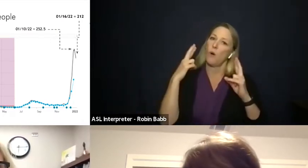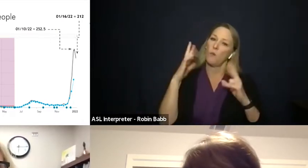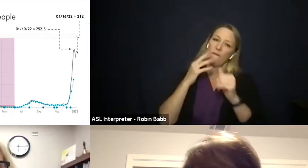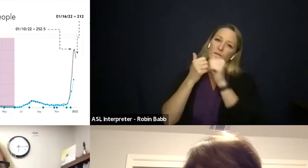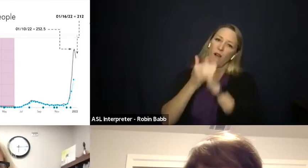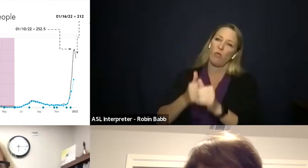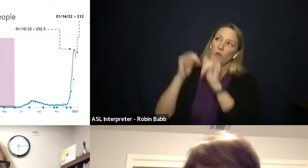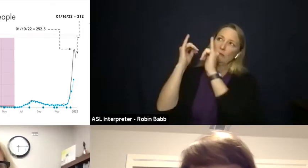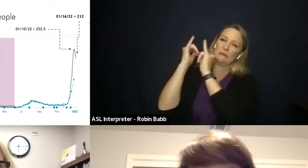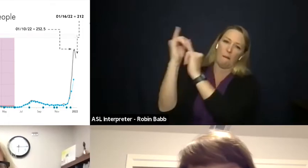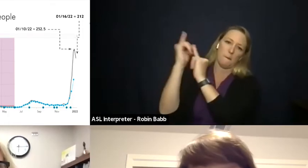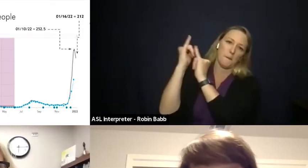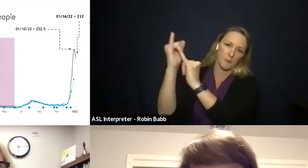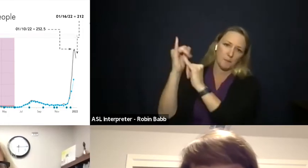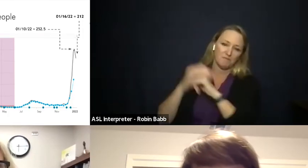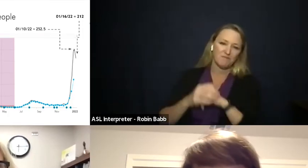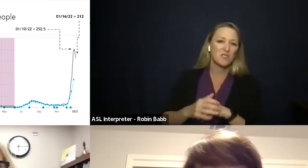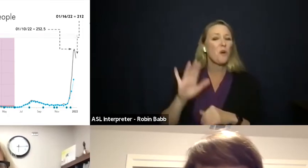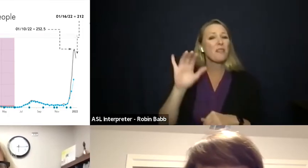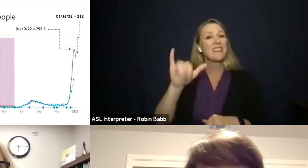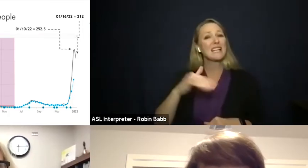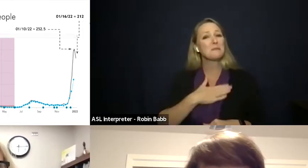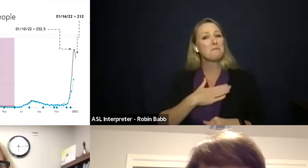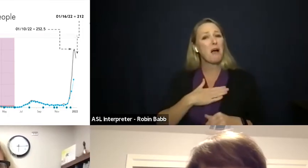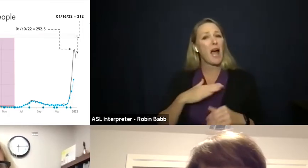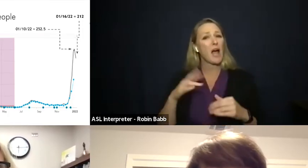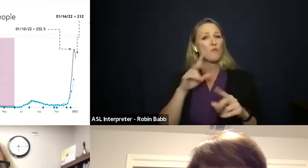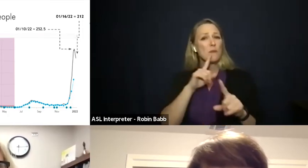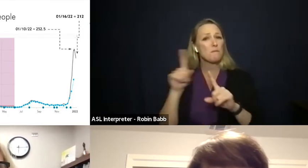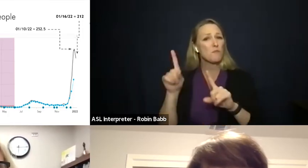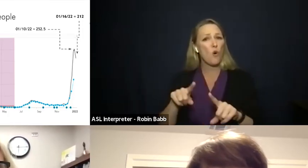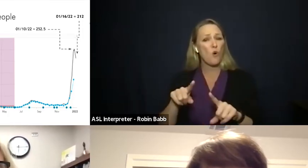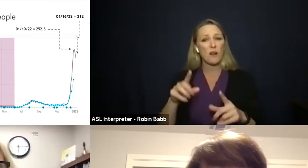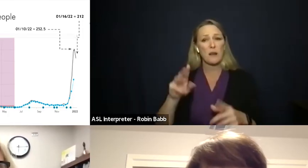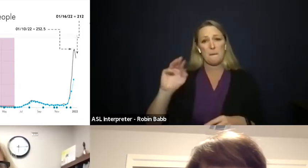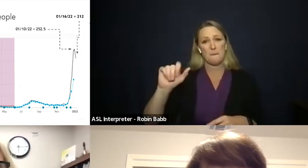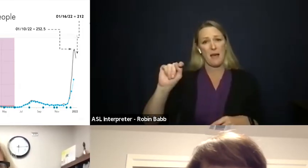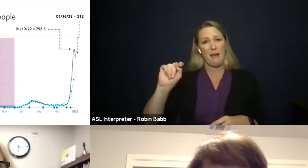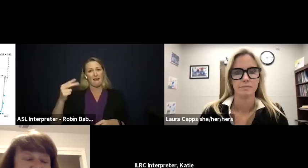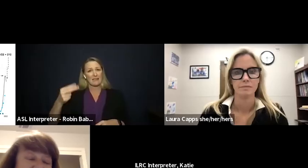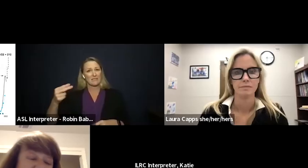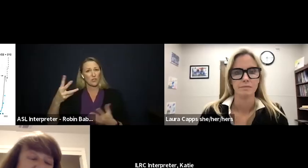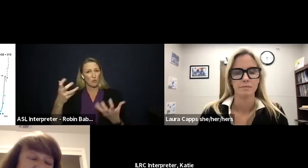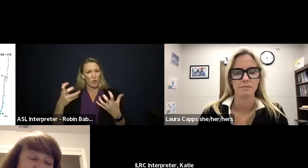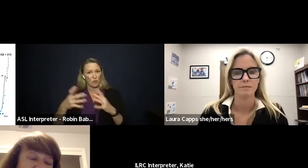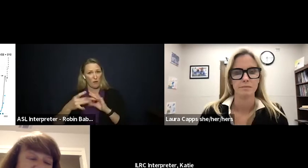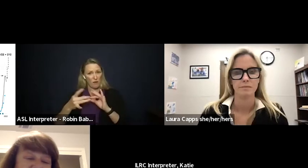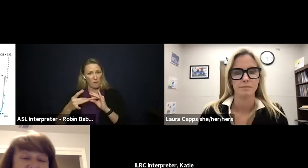everyone i think that's my high level report matt higgs would you like to add anything